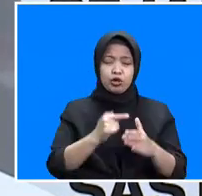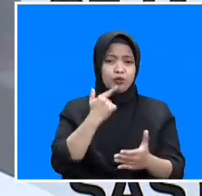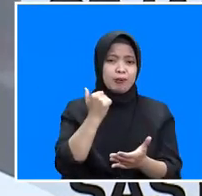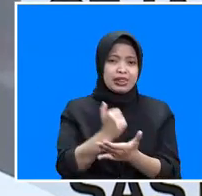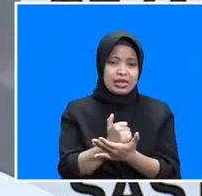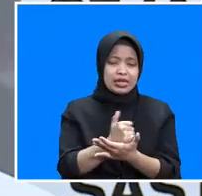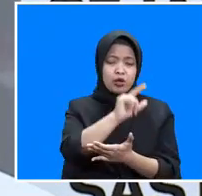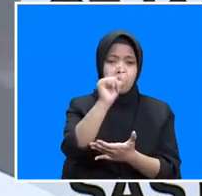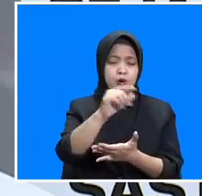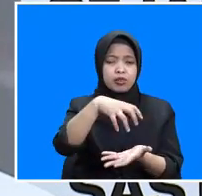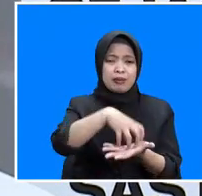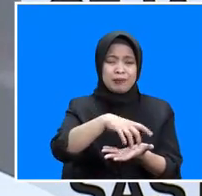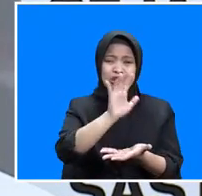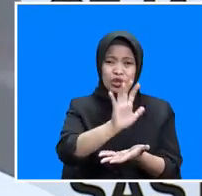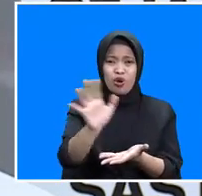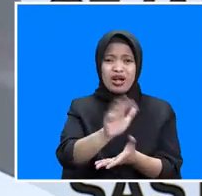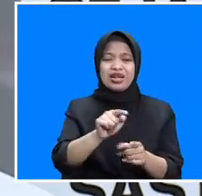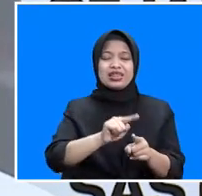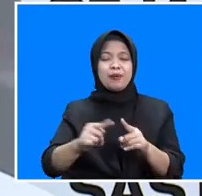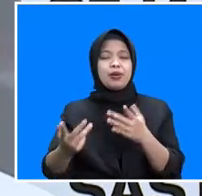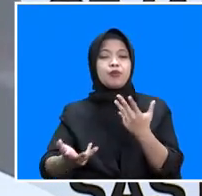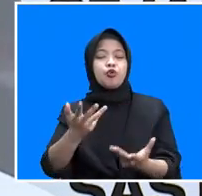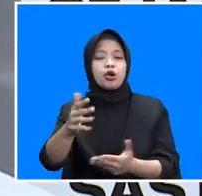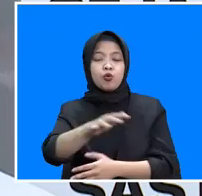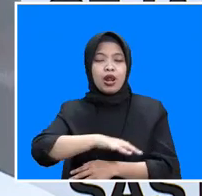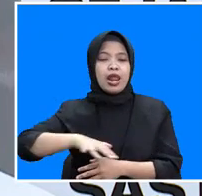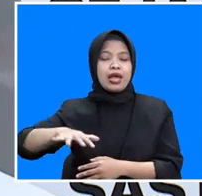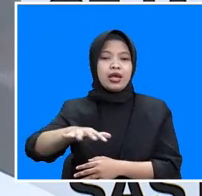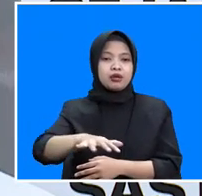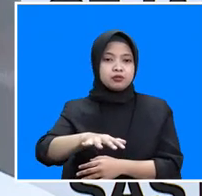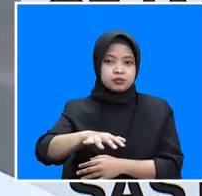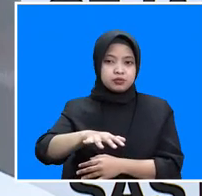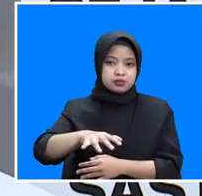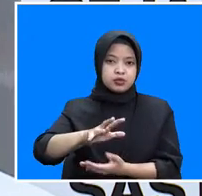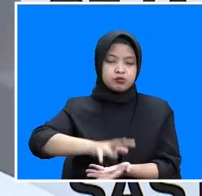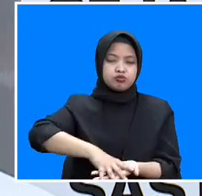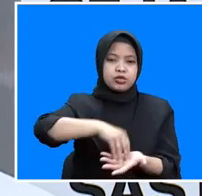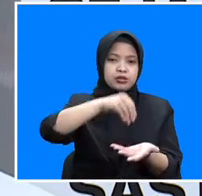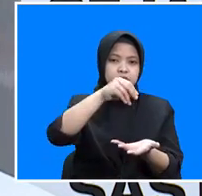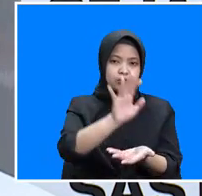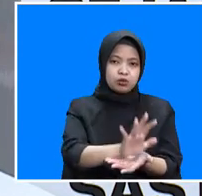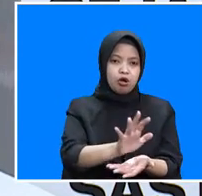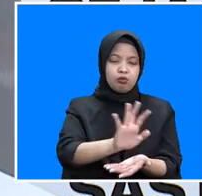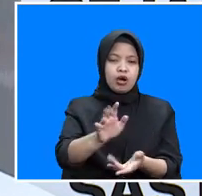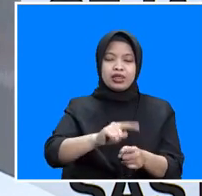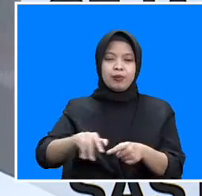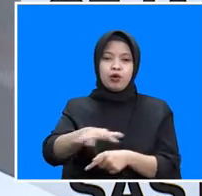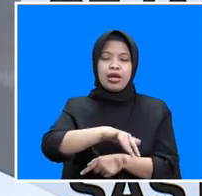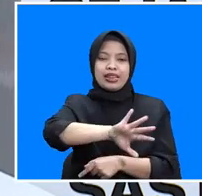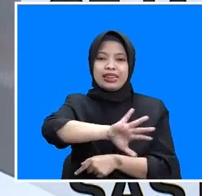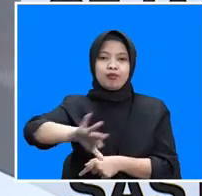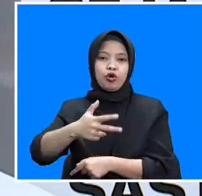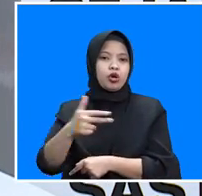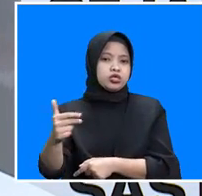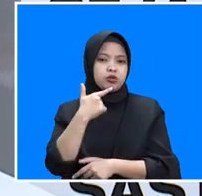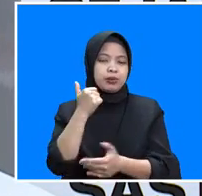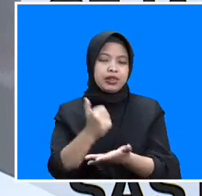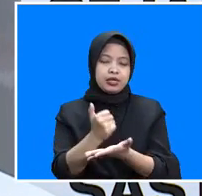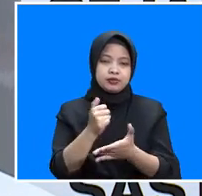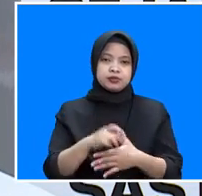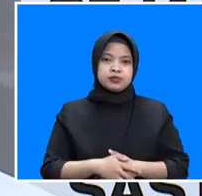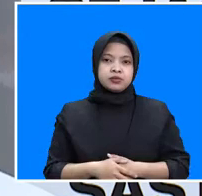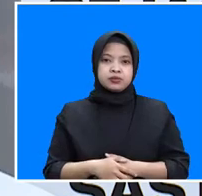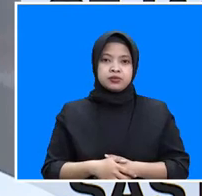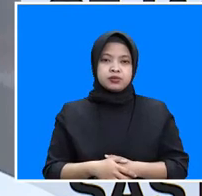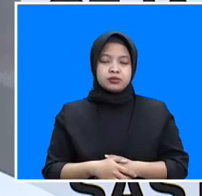Indonesia in that. And this is something that, you know, we feel is a great priority, particularly under the current circumstances.